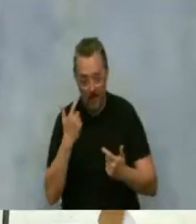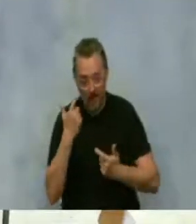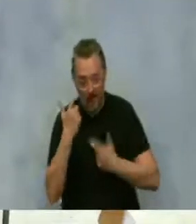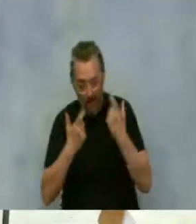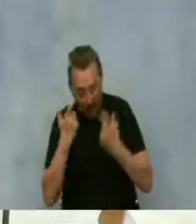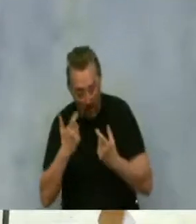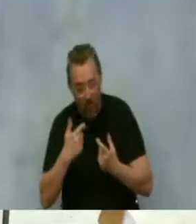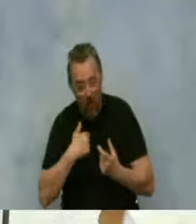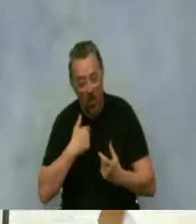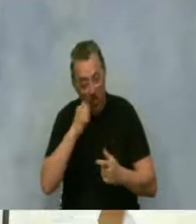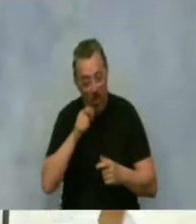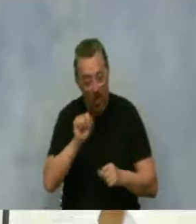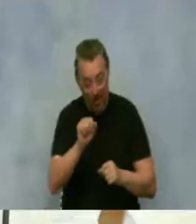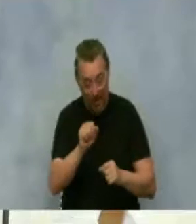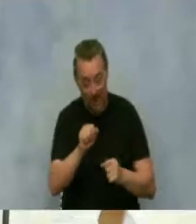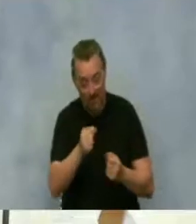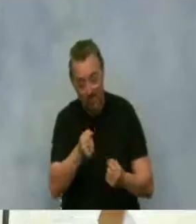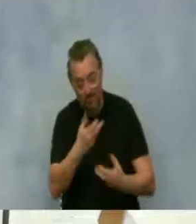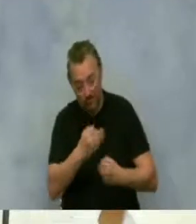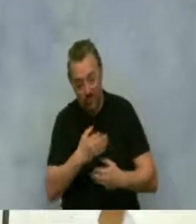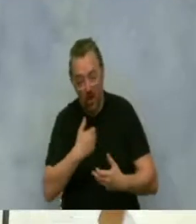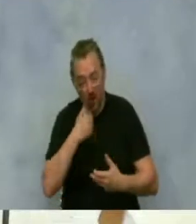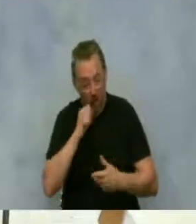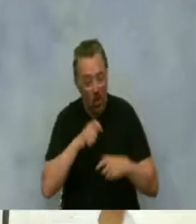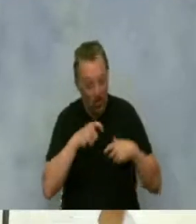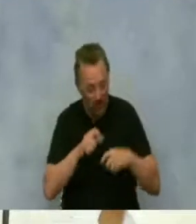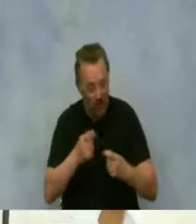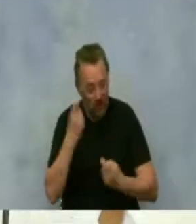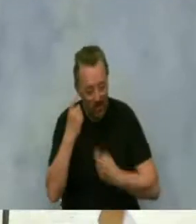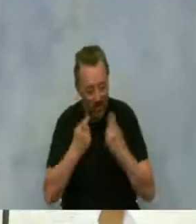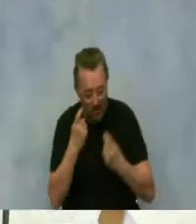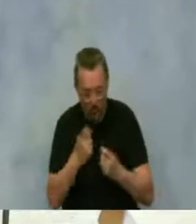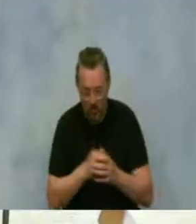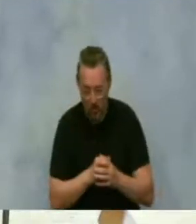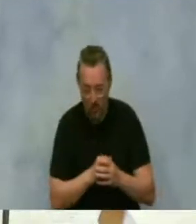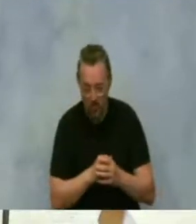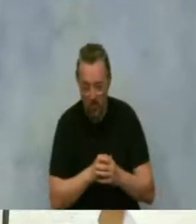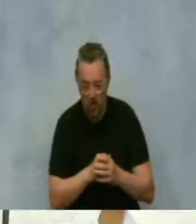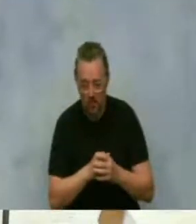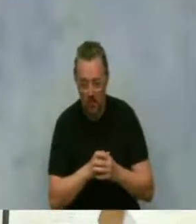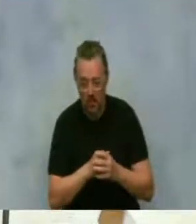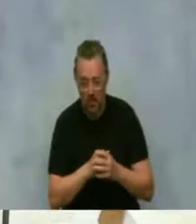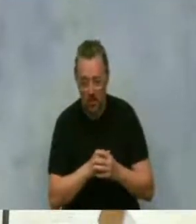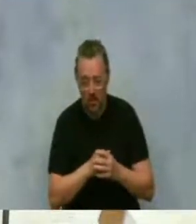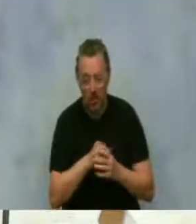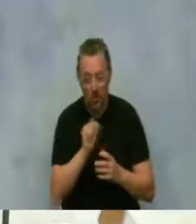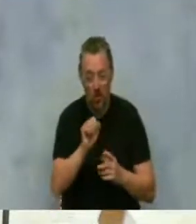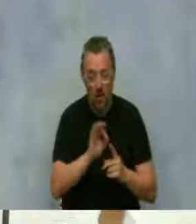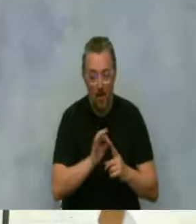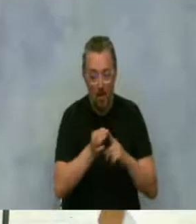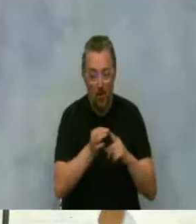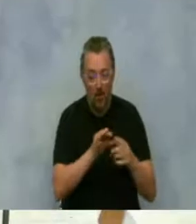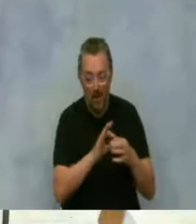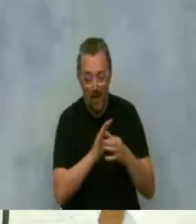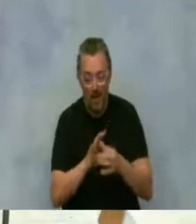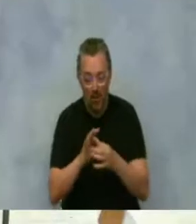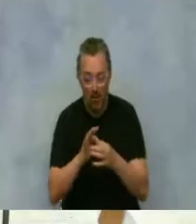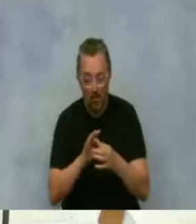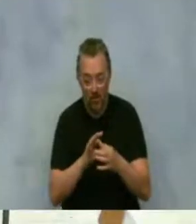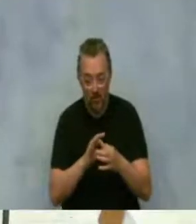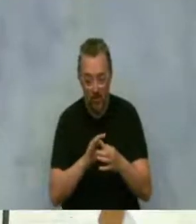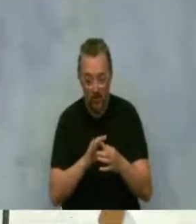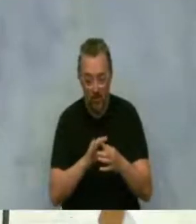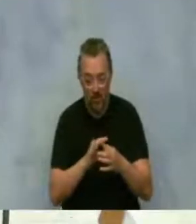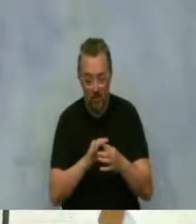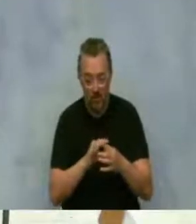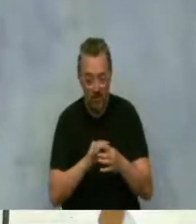to think about what's the appropriate level. I think that's that balance. I think in terms of your point, which is really probably